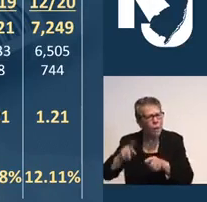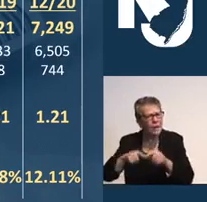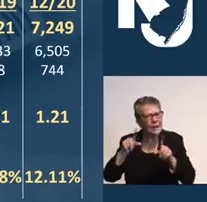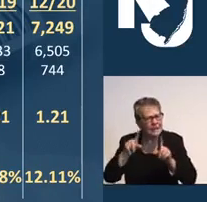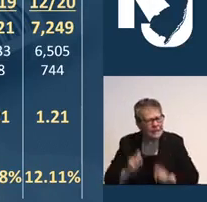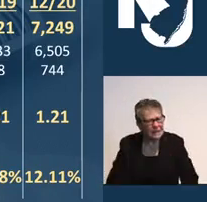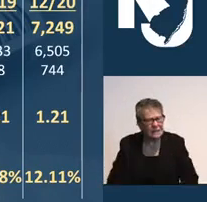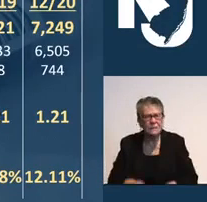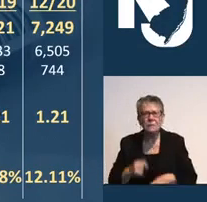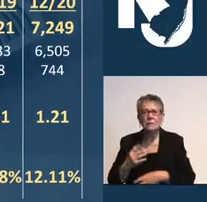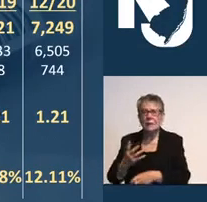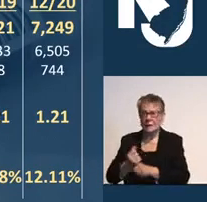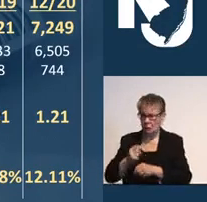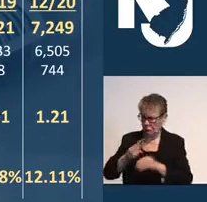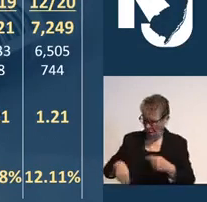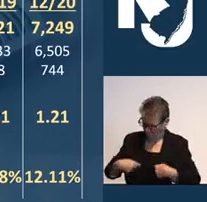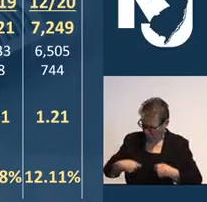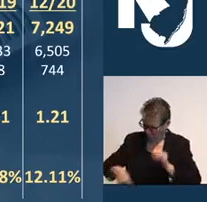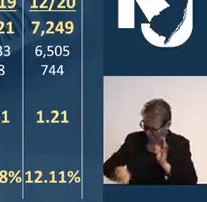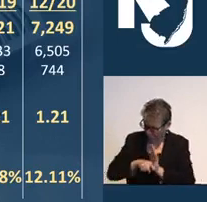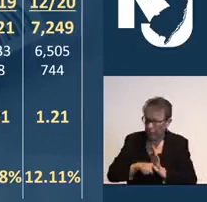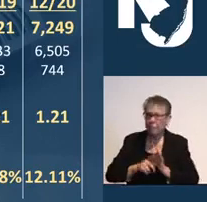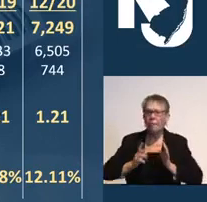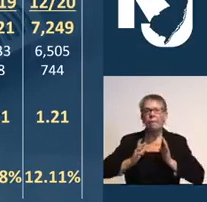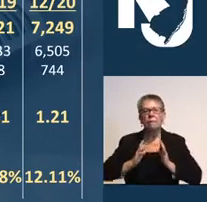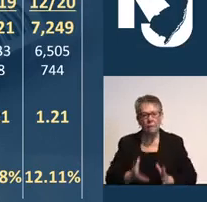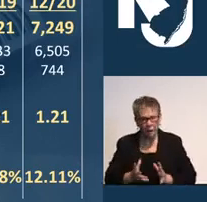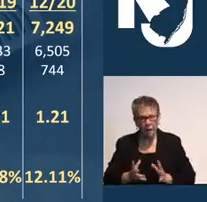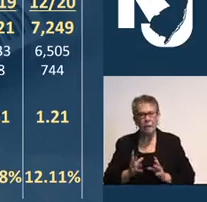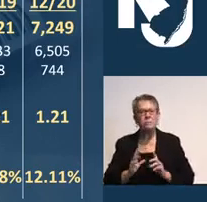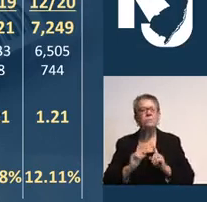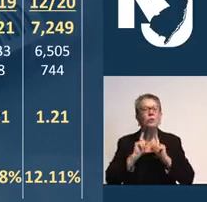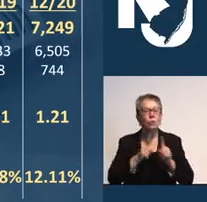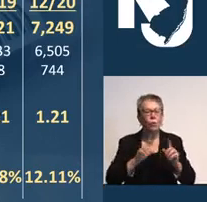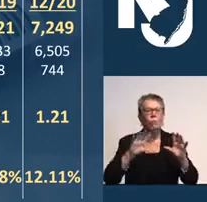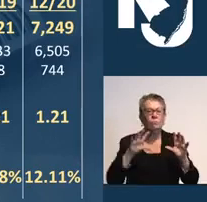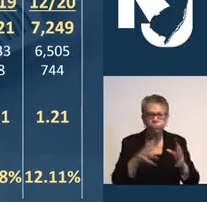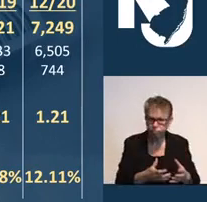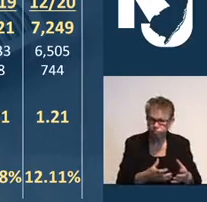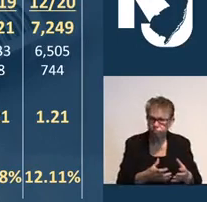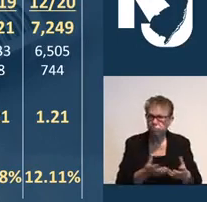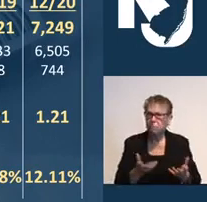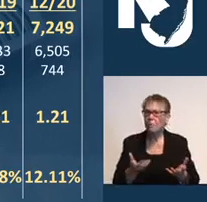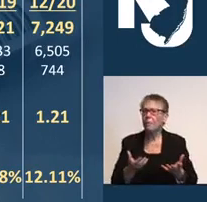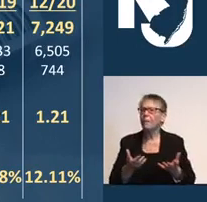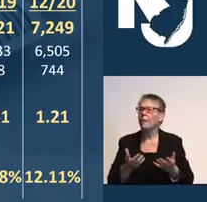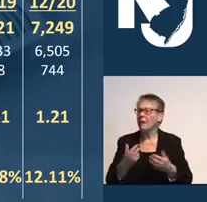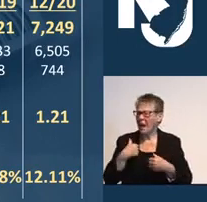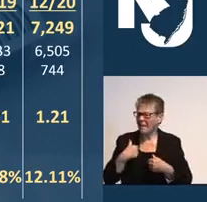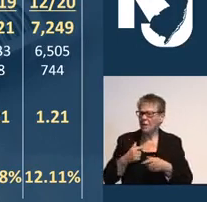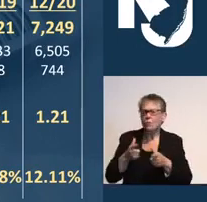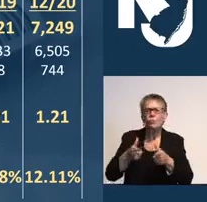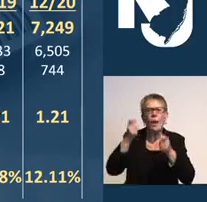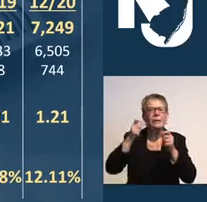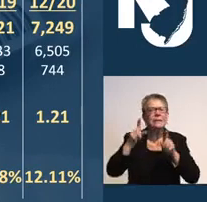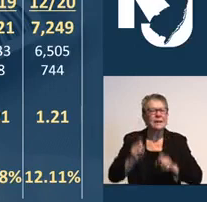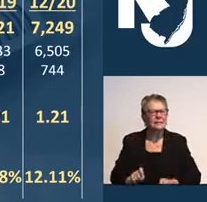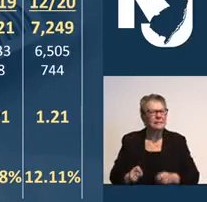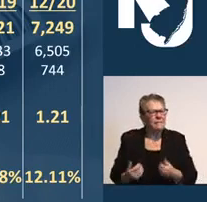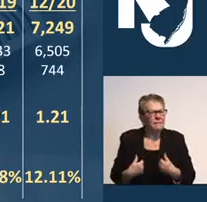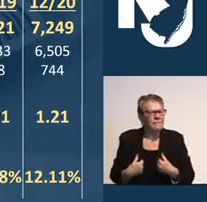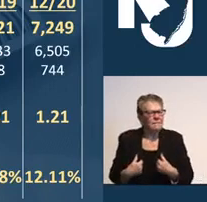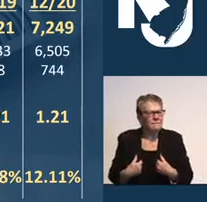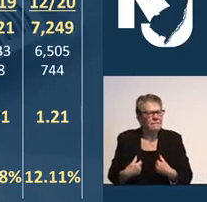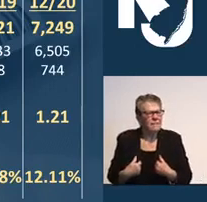morning, happily negative, otherwise I wouldn't be sitting with you. Even if you aren't showing any symptoms, we encourage you to go get tested